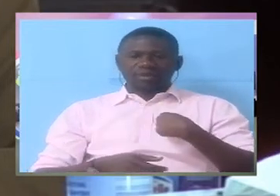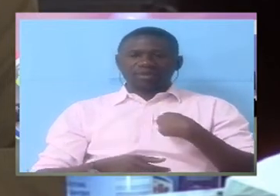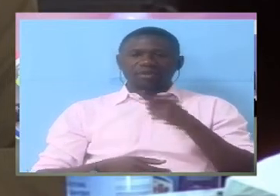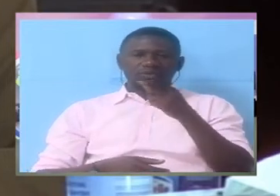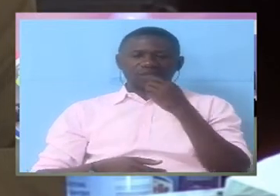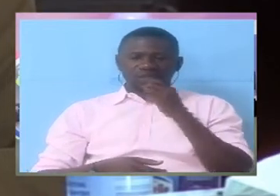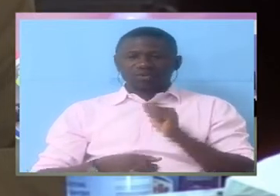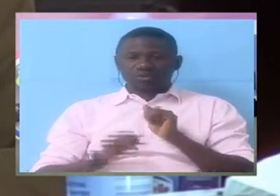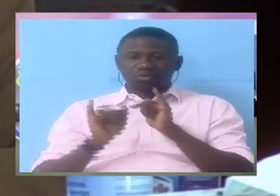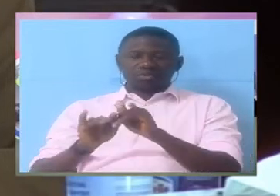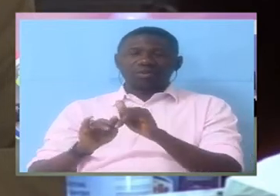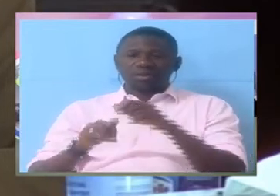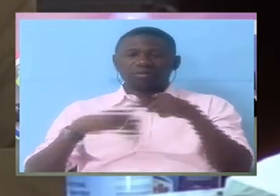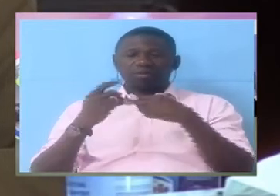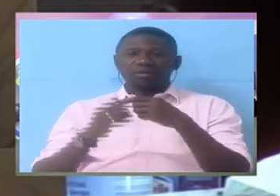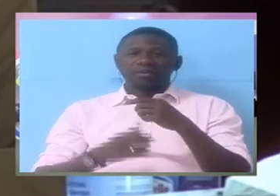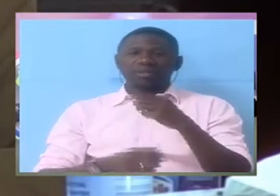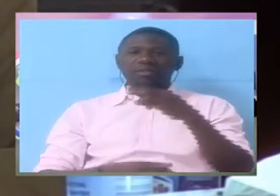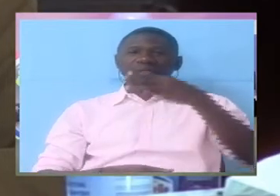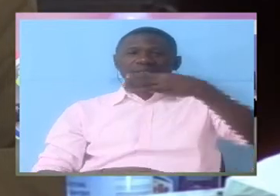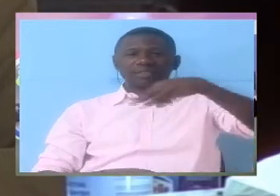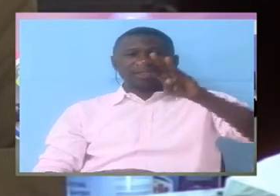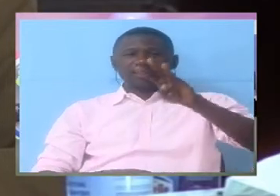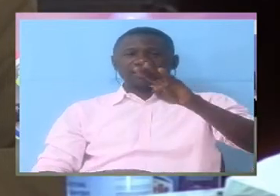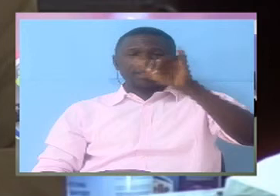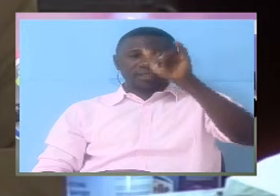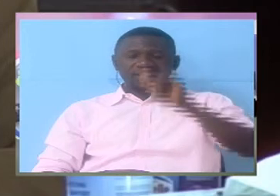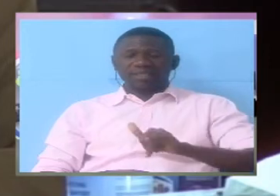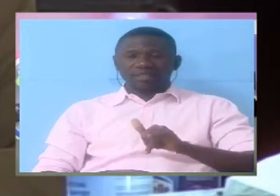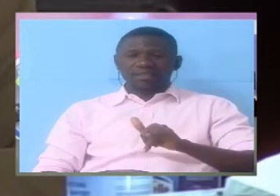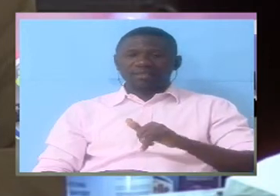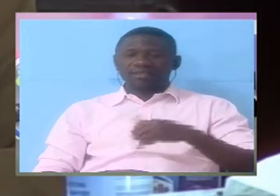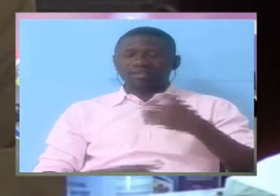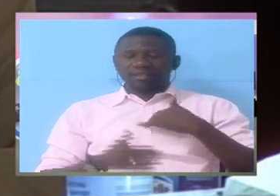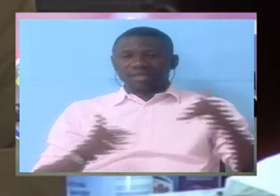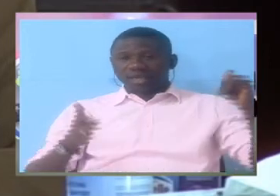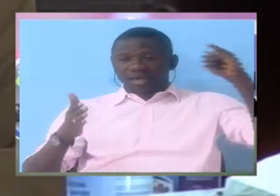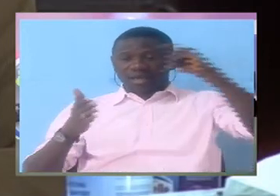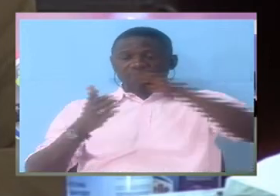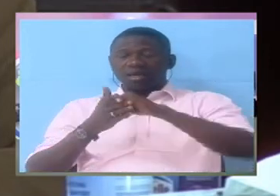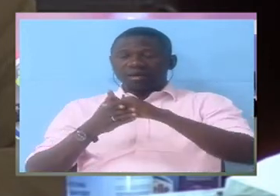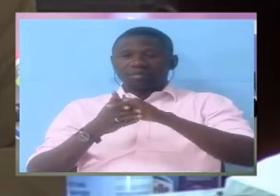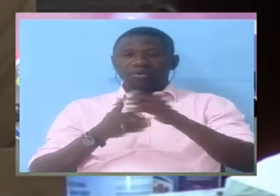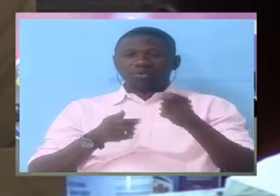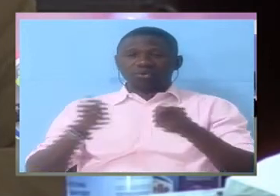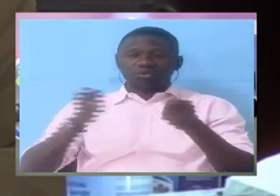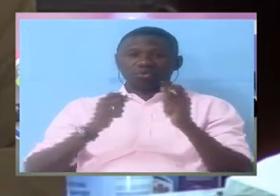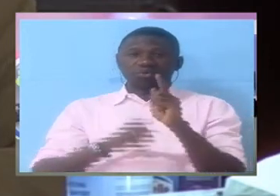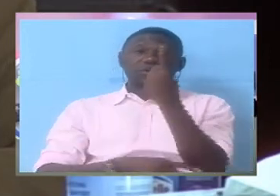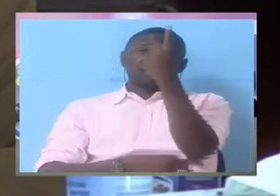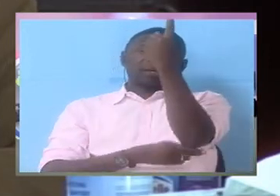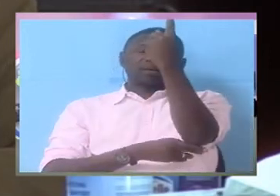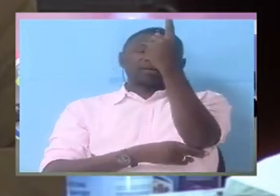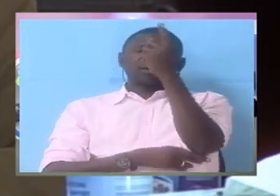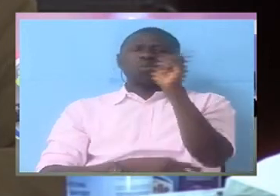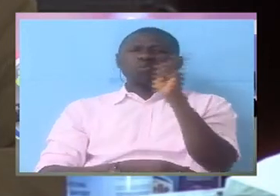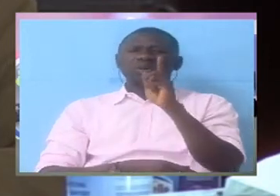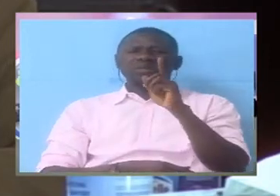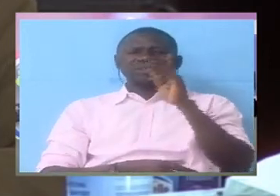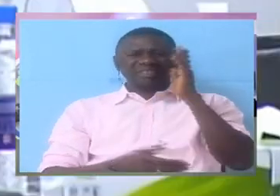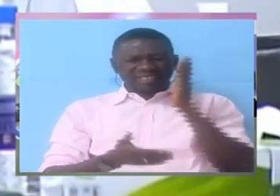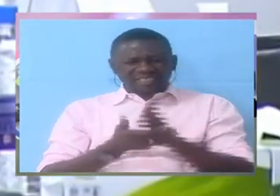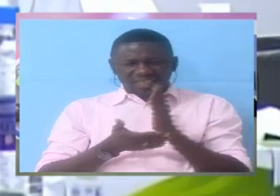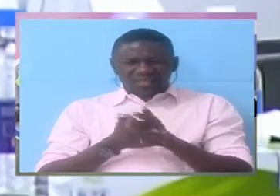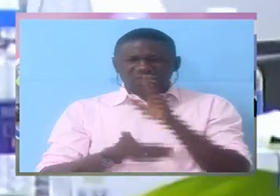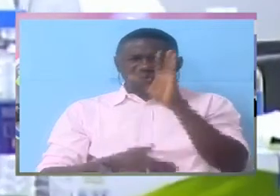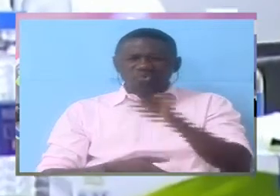in the airport control tower. The background that you had, what exactly were you doing in the airport control tower? The